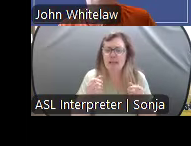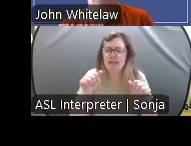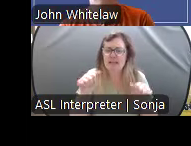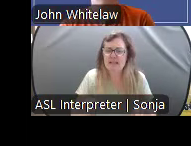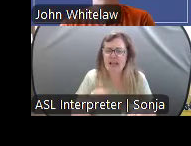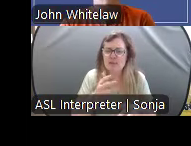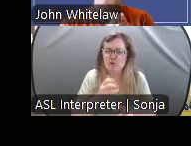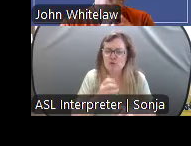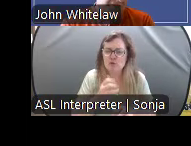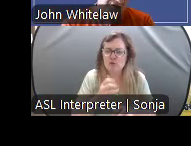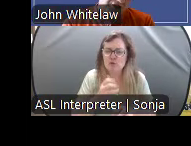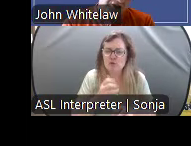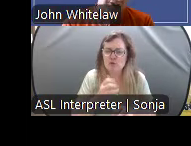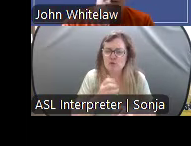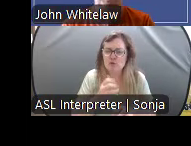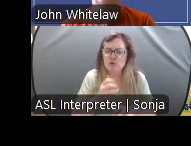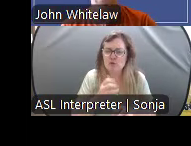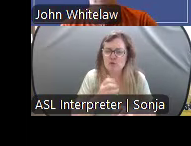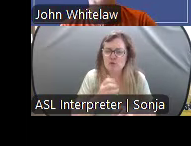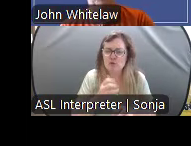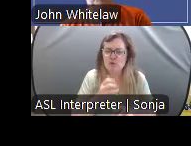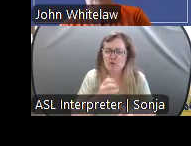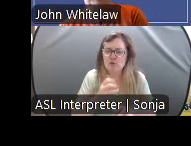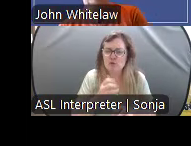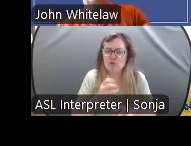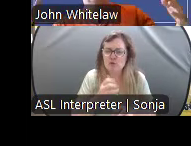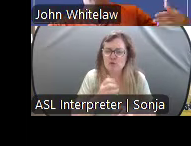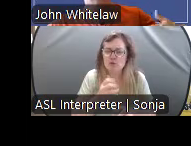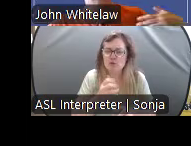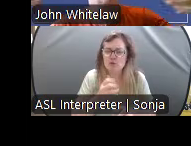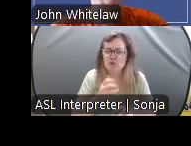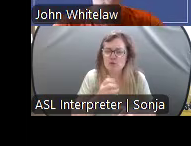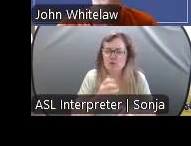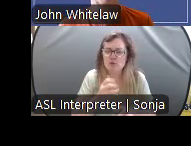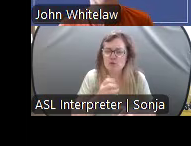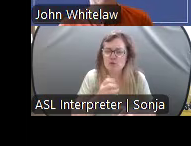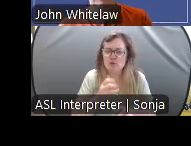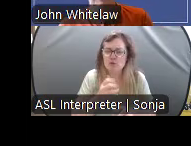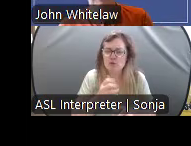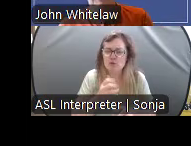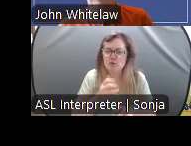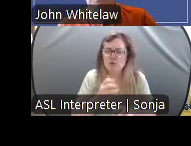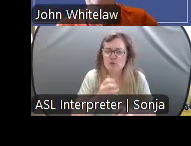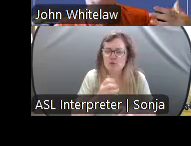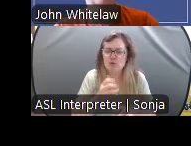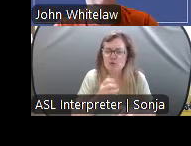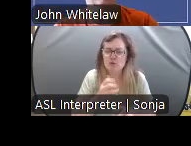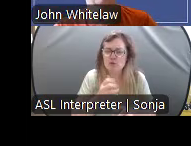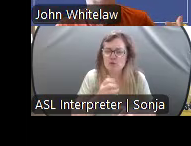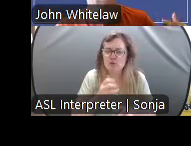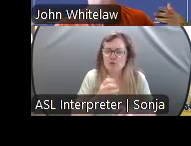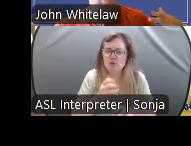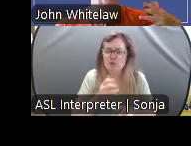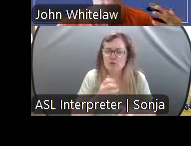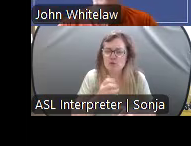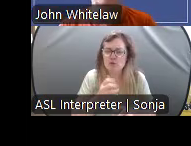And just like life insurance or other forms of insurance, the more you pay in premiums, the more you get. And